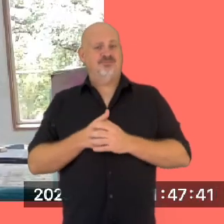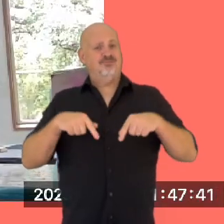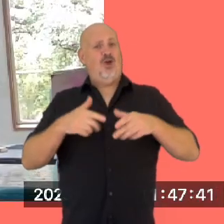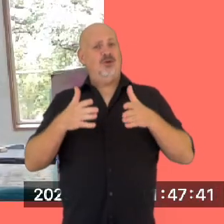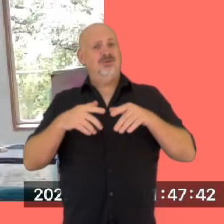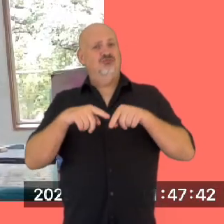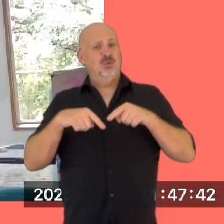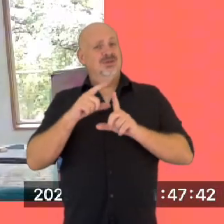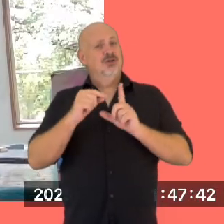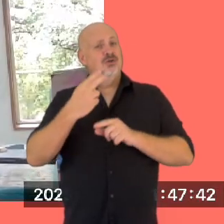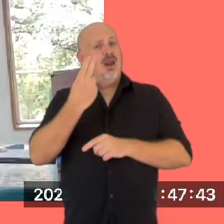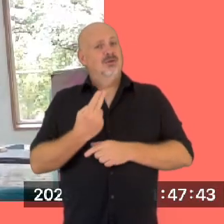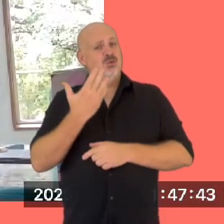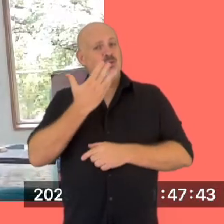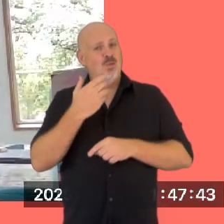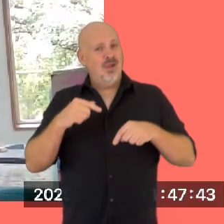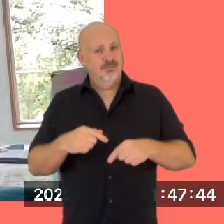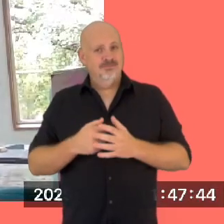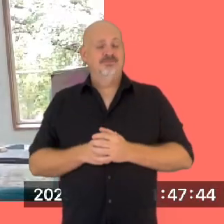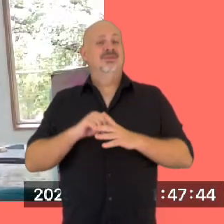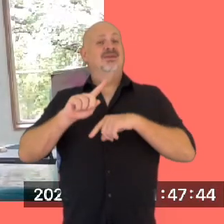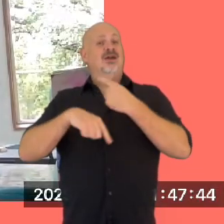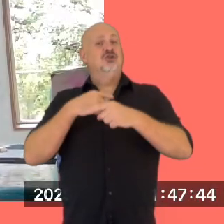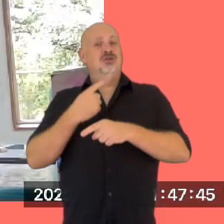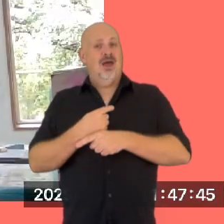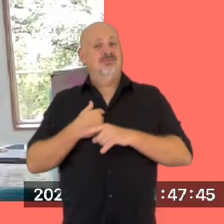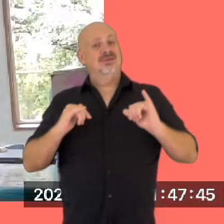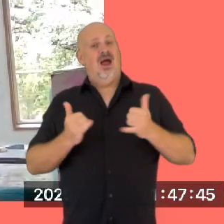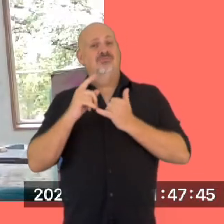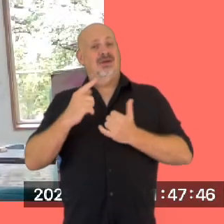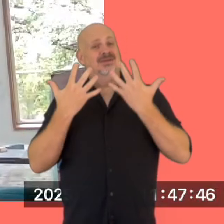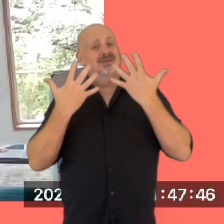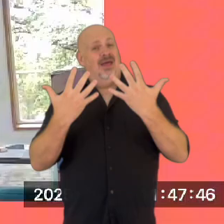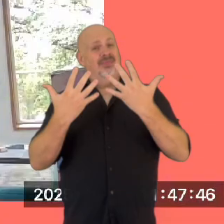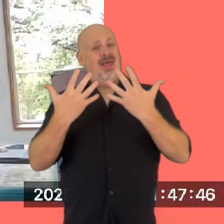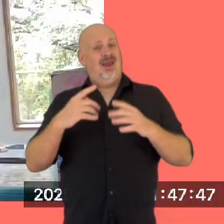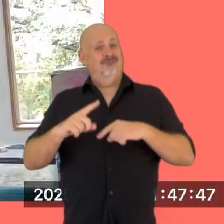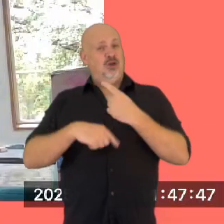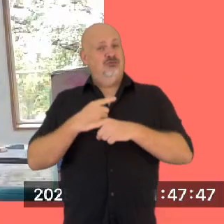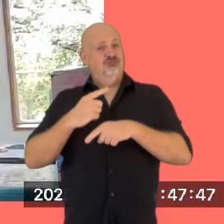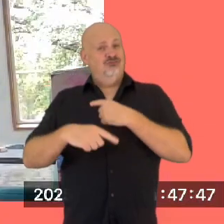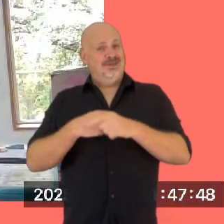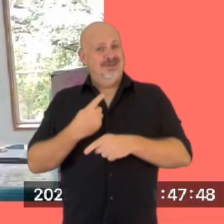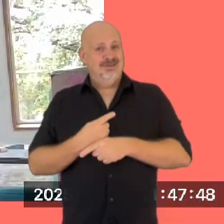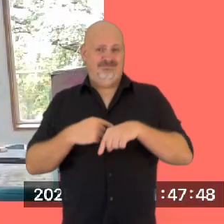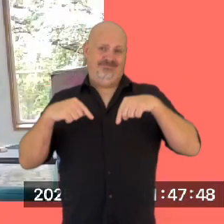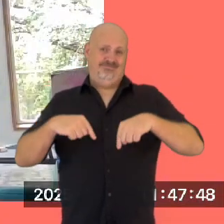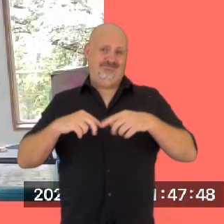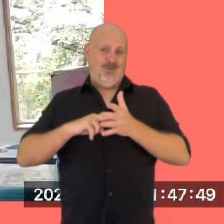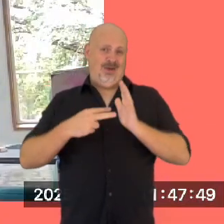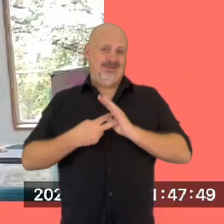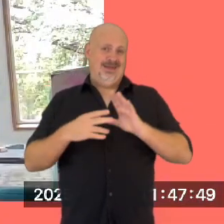and Bethlehem Hospital. This was Hospital Rooms Digital Art School. Next year, we're going to be celebrating our